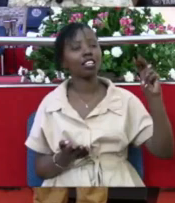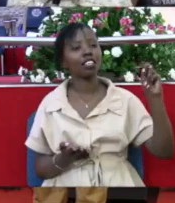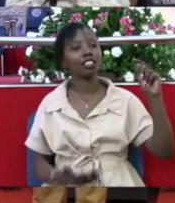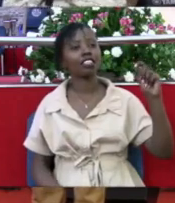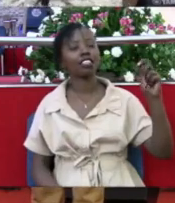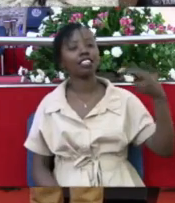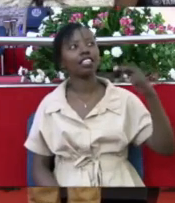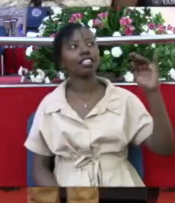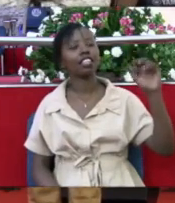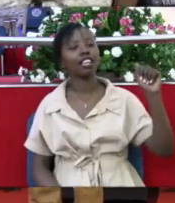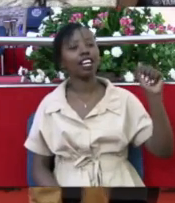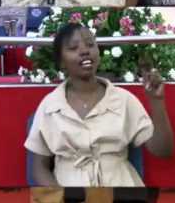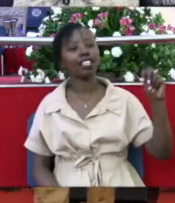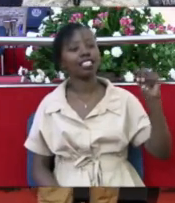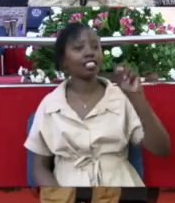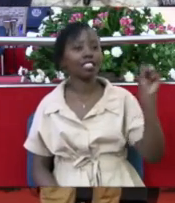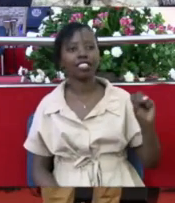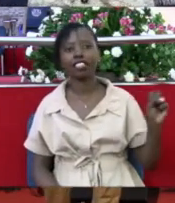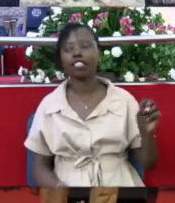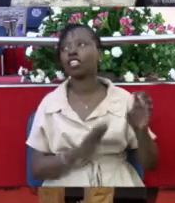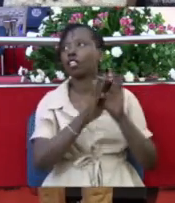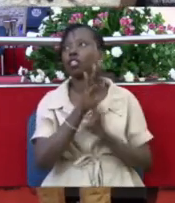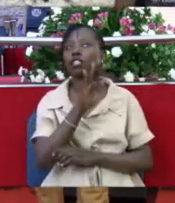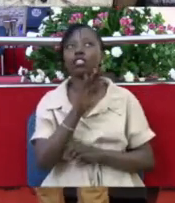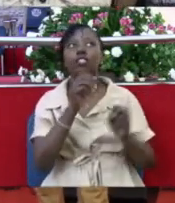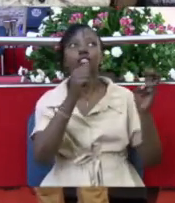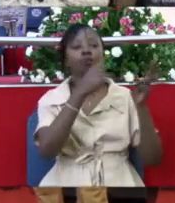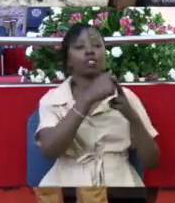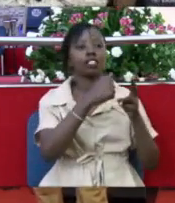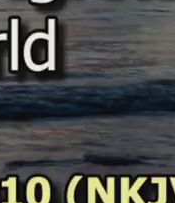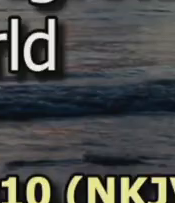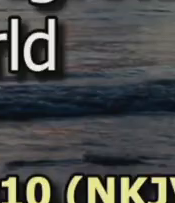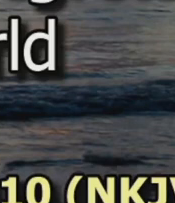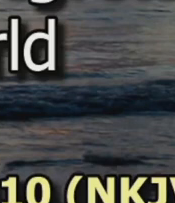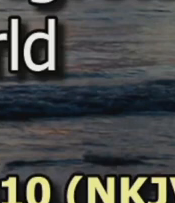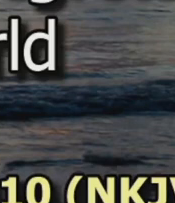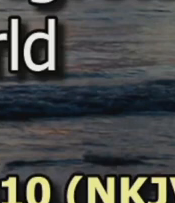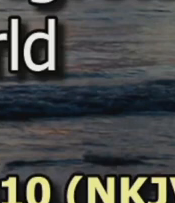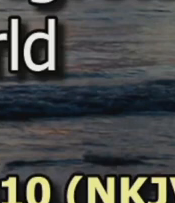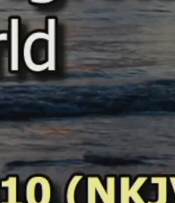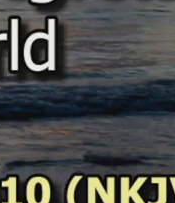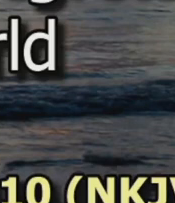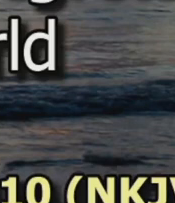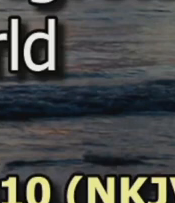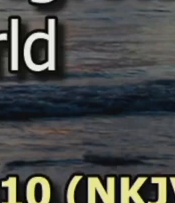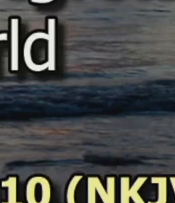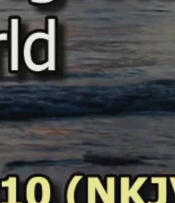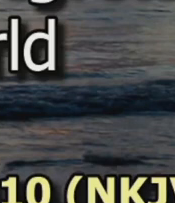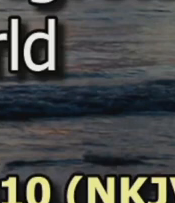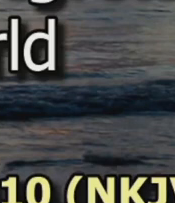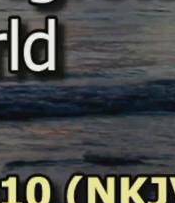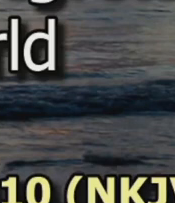7. 2 Corinthians chapter 7 verse 10 and 11. Pili mlango ni wa 7, tuanzie pale 10